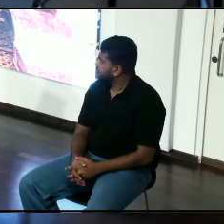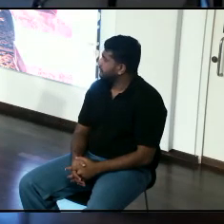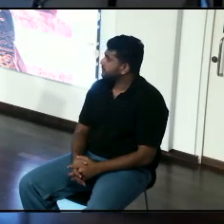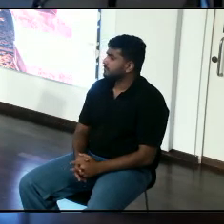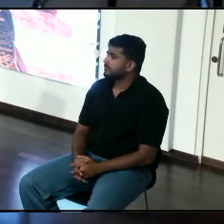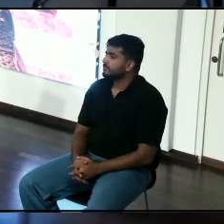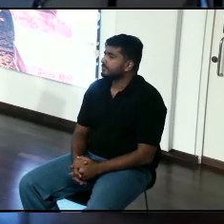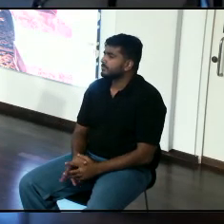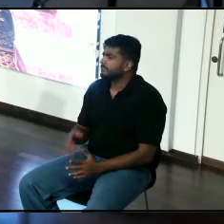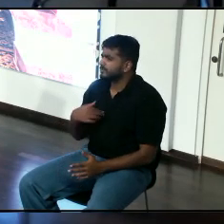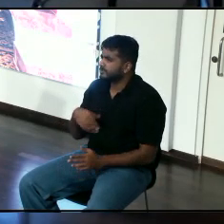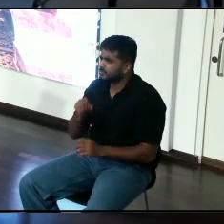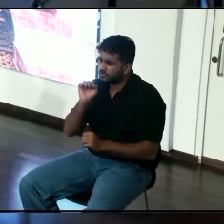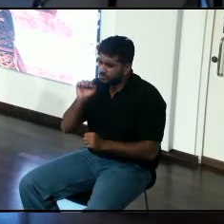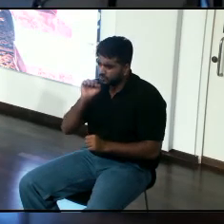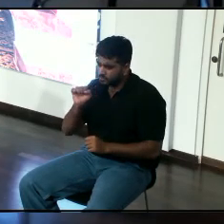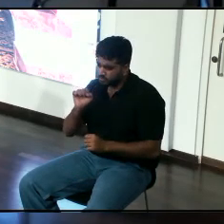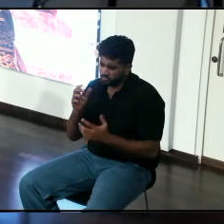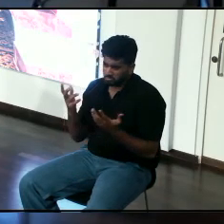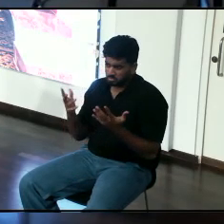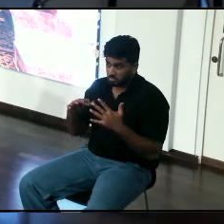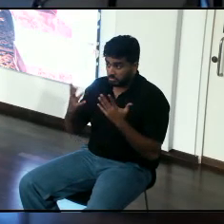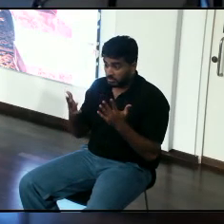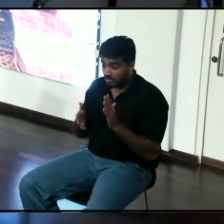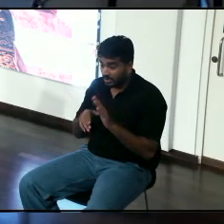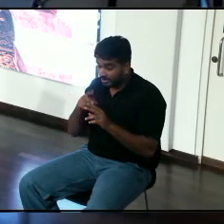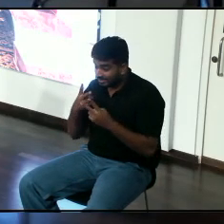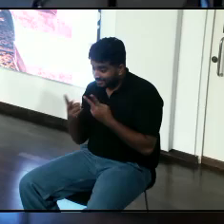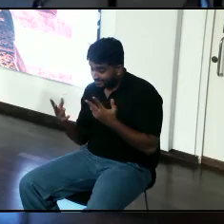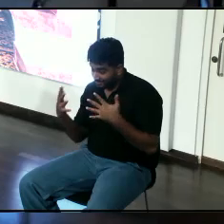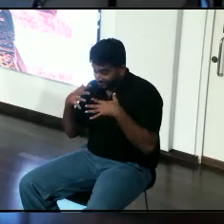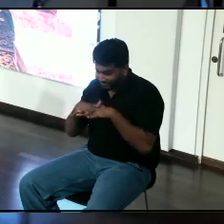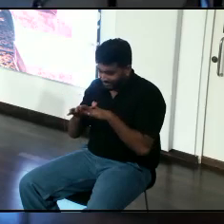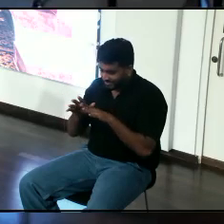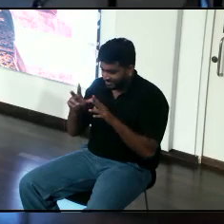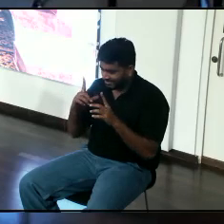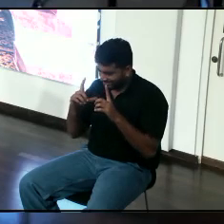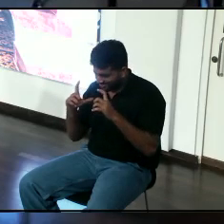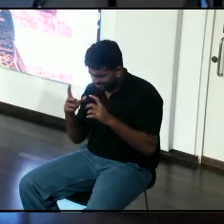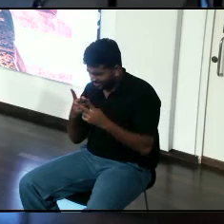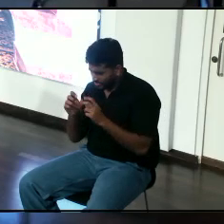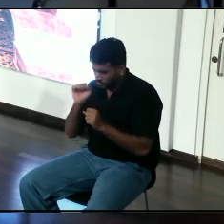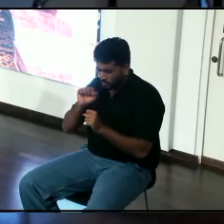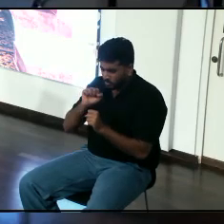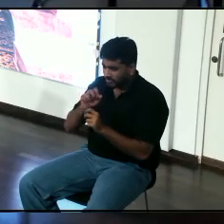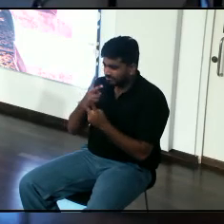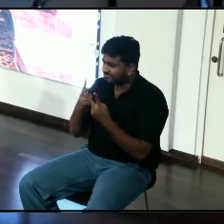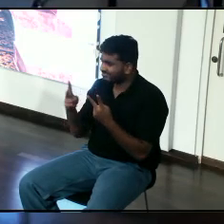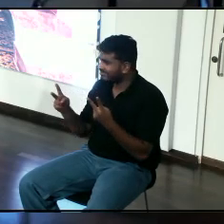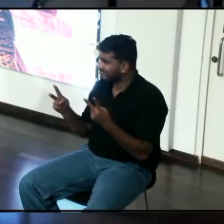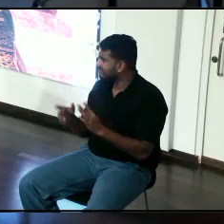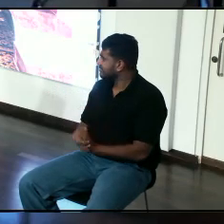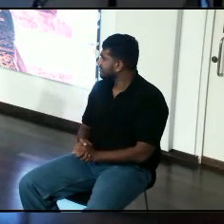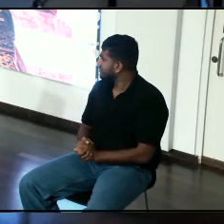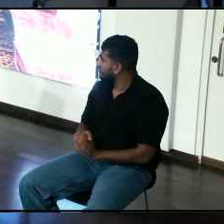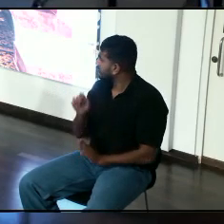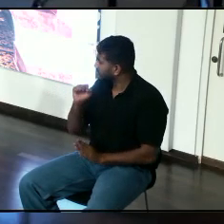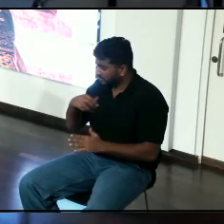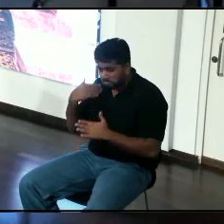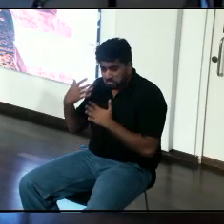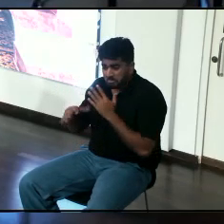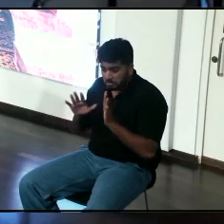there is this whole confluence of, this hybrid of the indigenous, the cosmopolitan, and there's so much sort of going